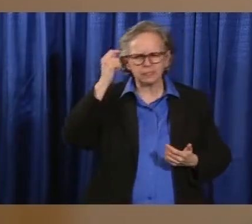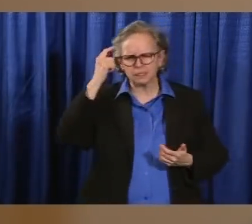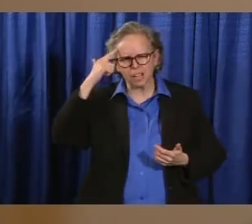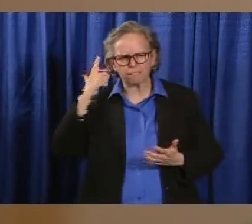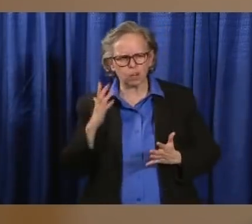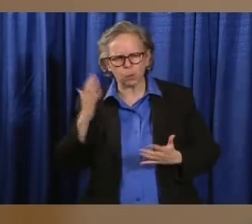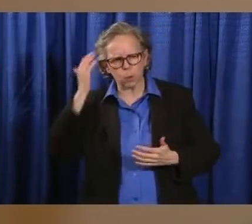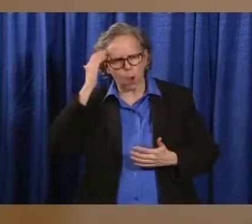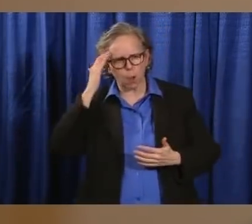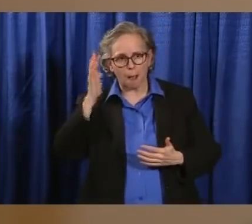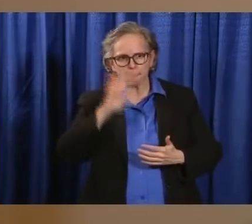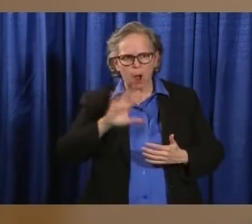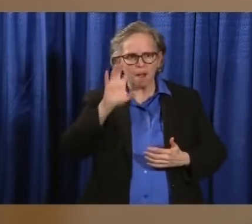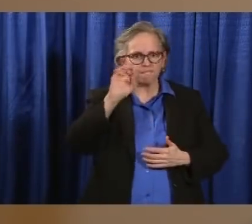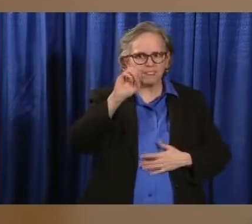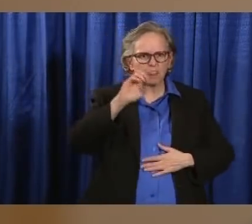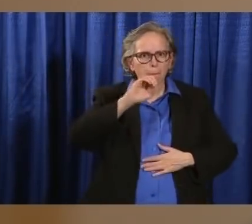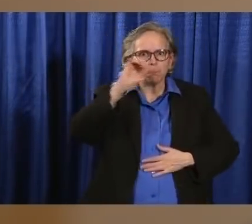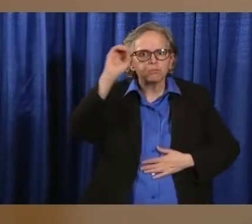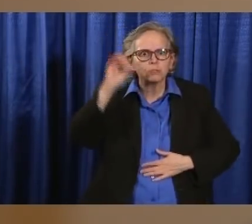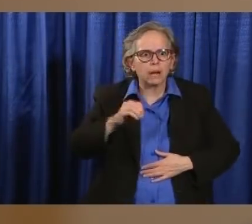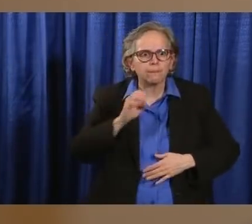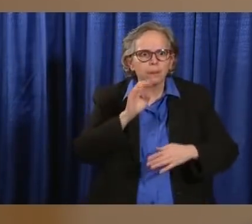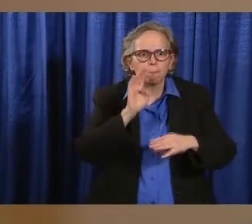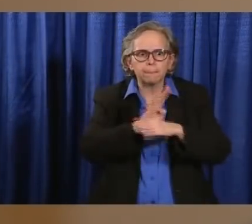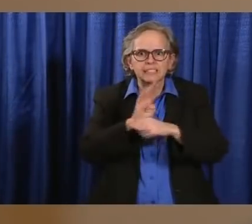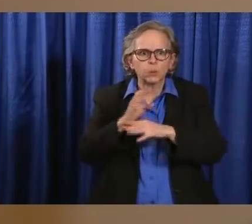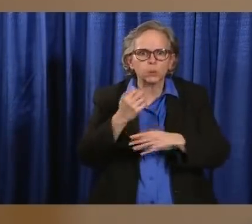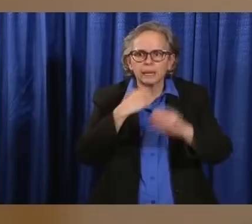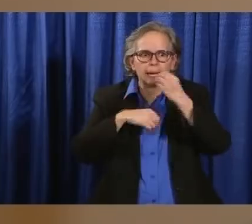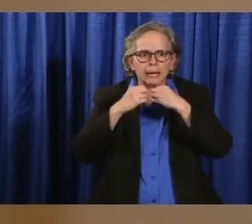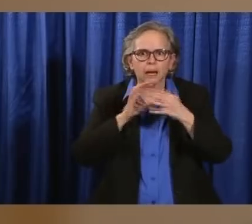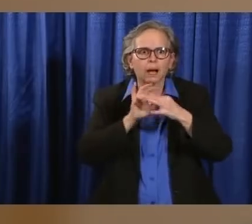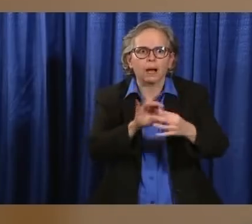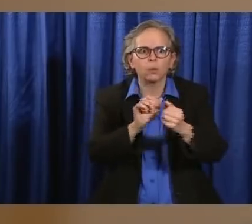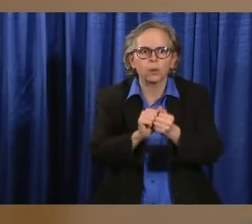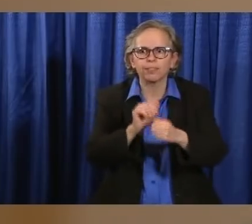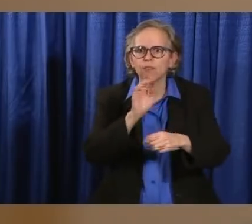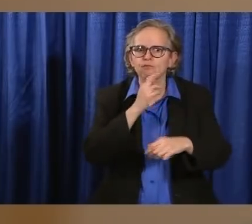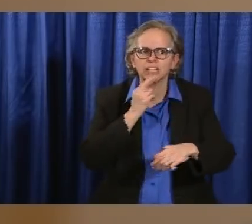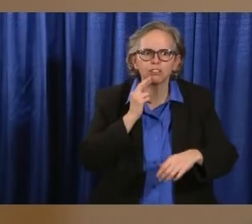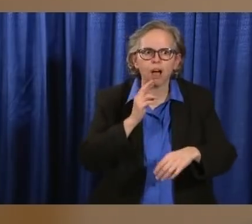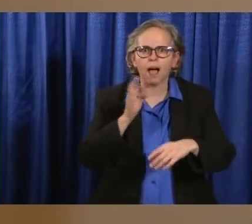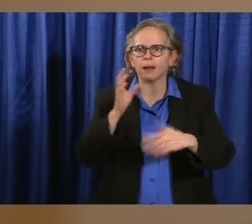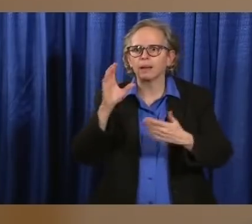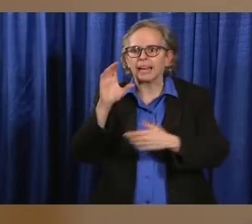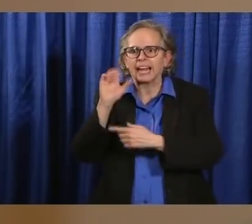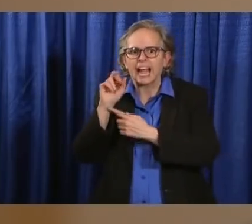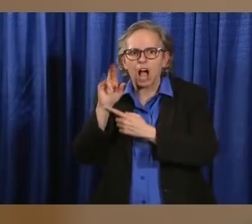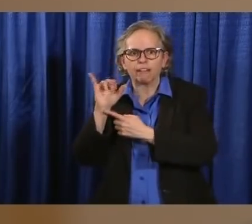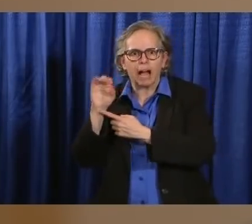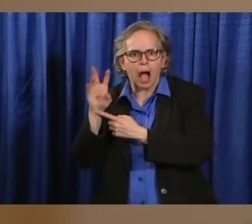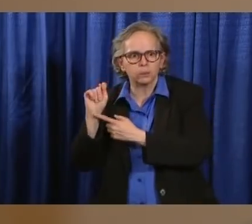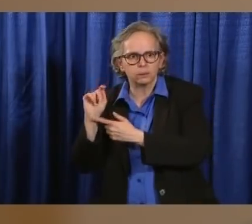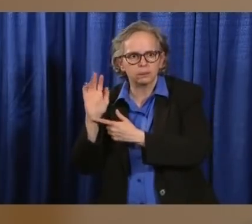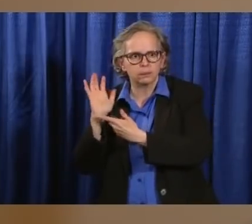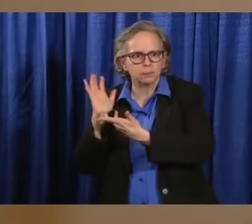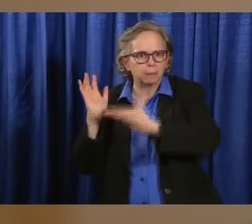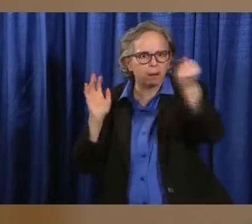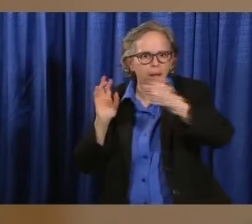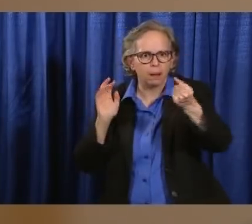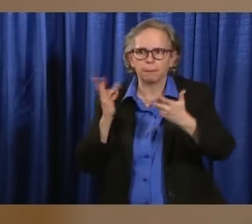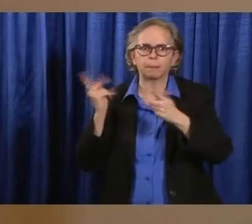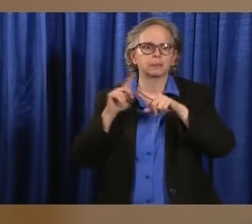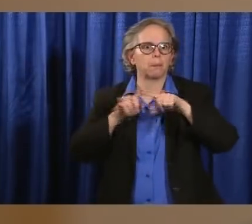in this day and age. So if you think about that, many people rely on that for their food. And so it's